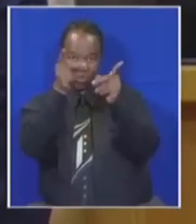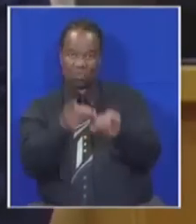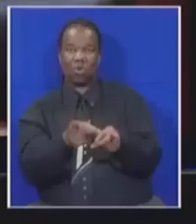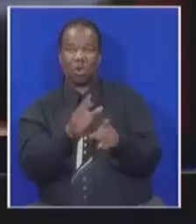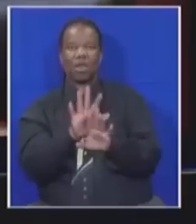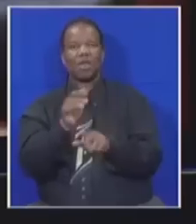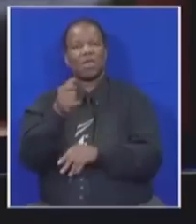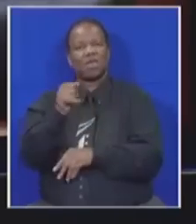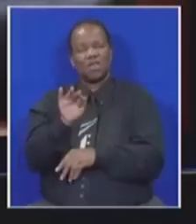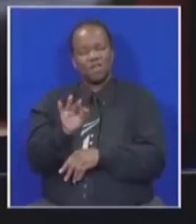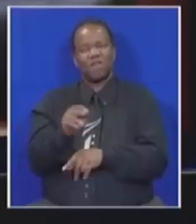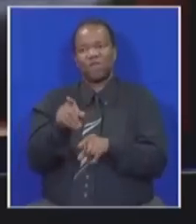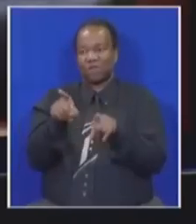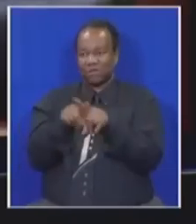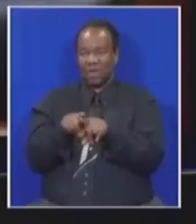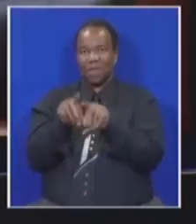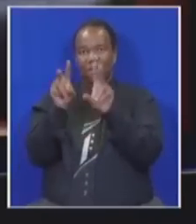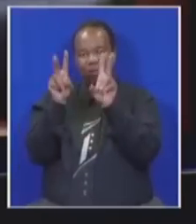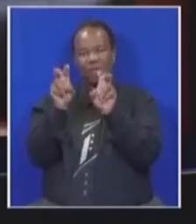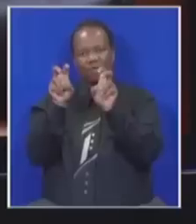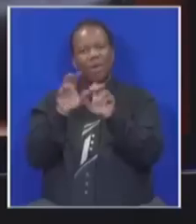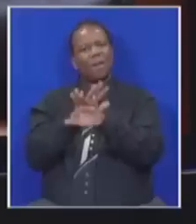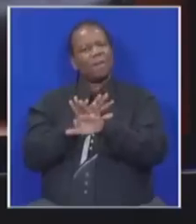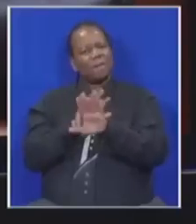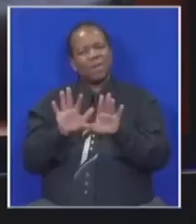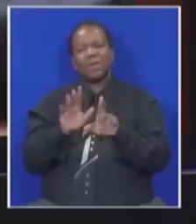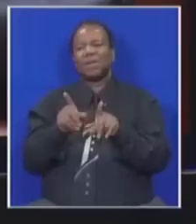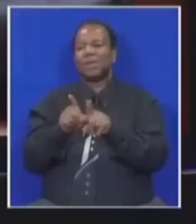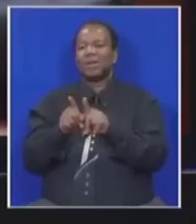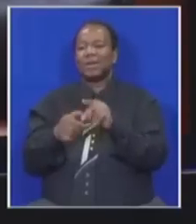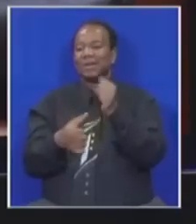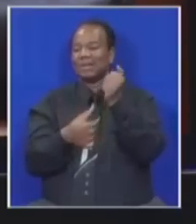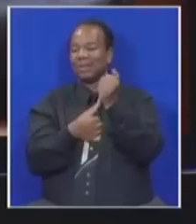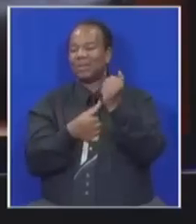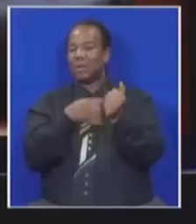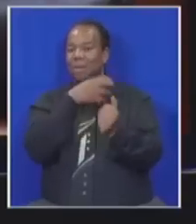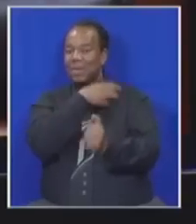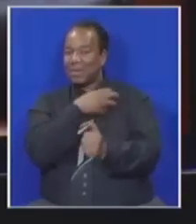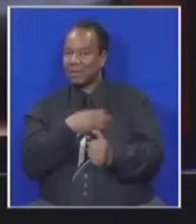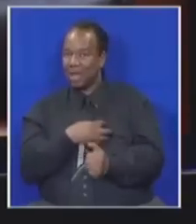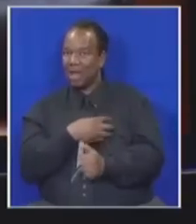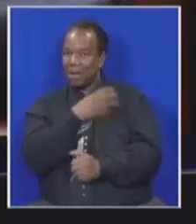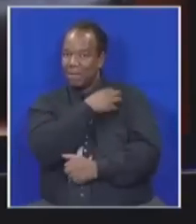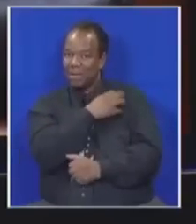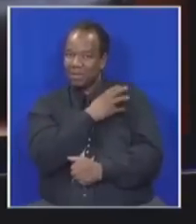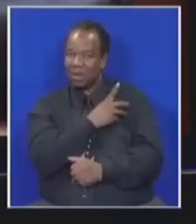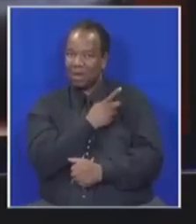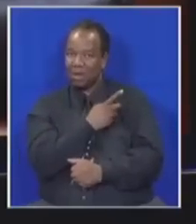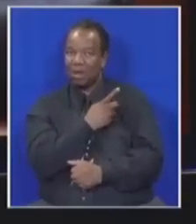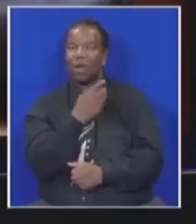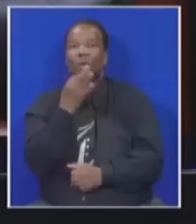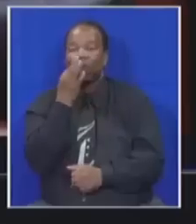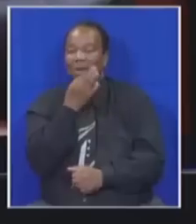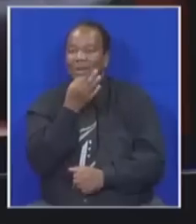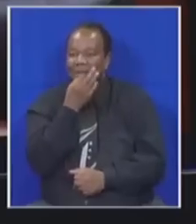this issue that has been raised by the Deputy Minister about what was said by